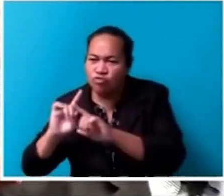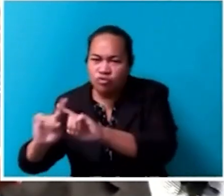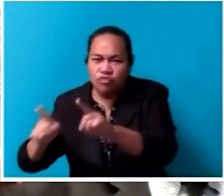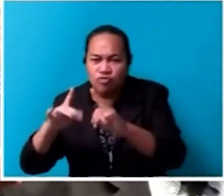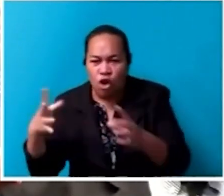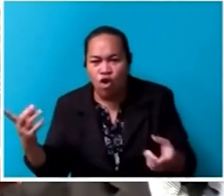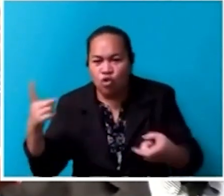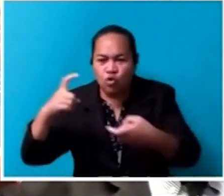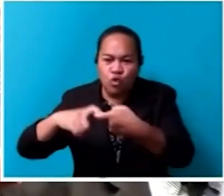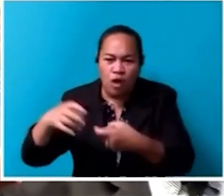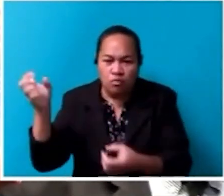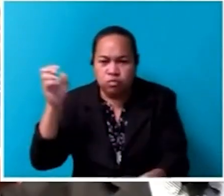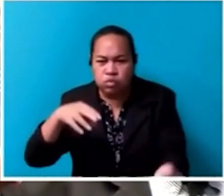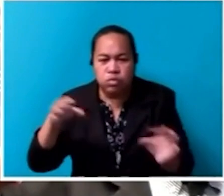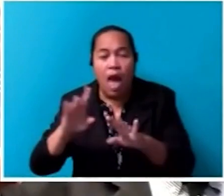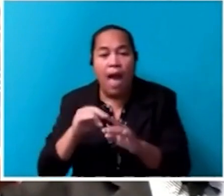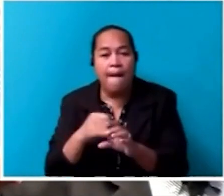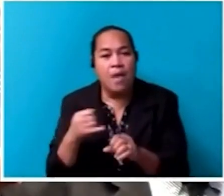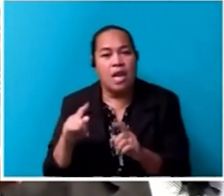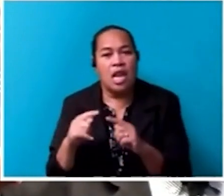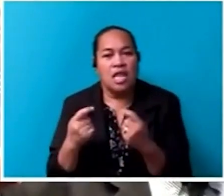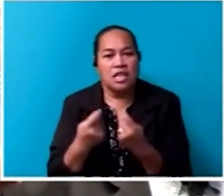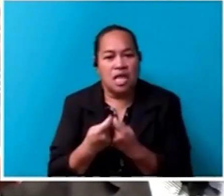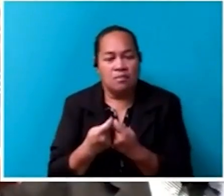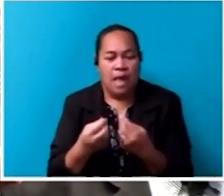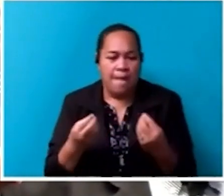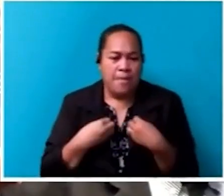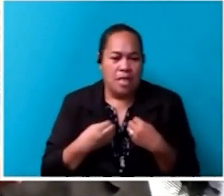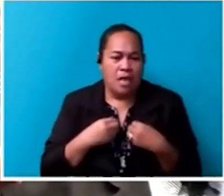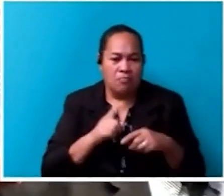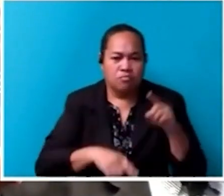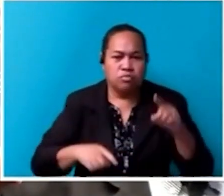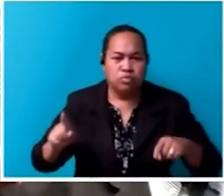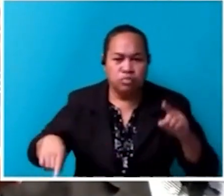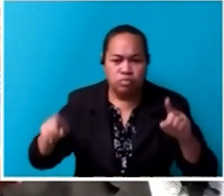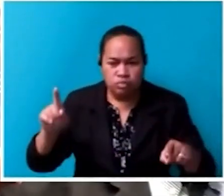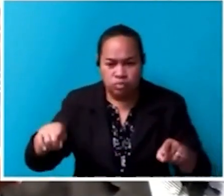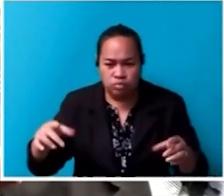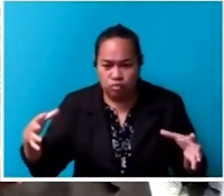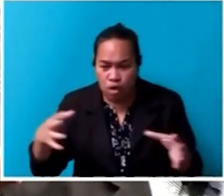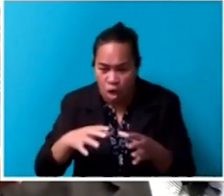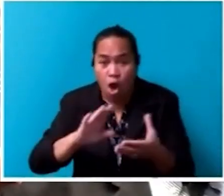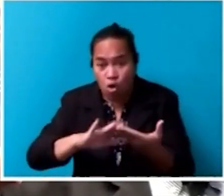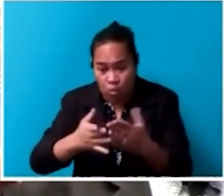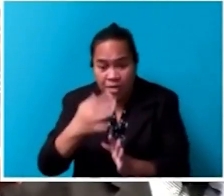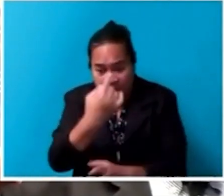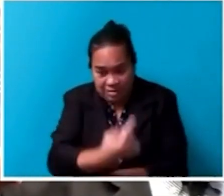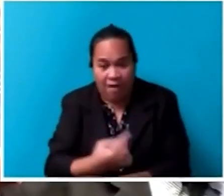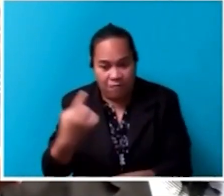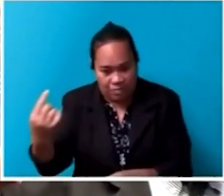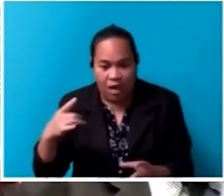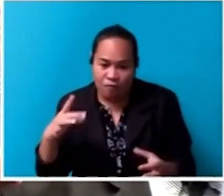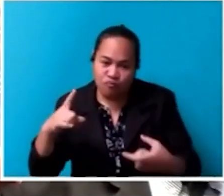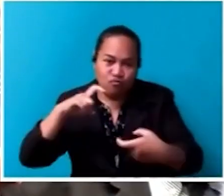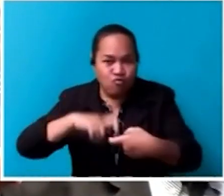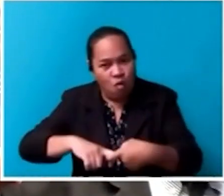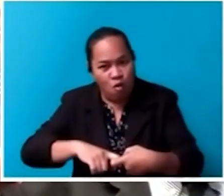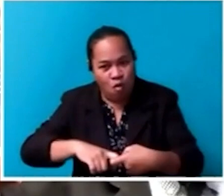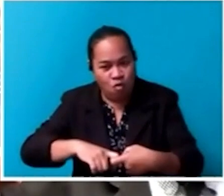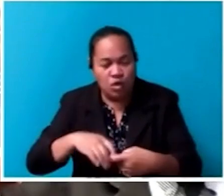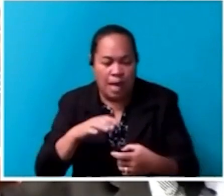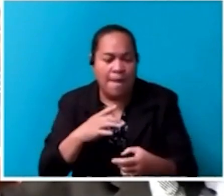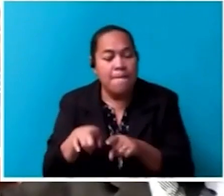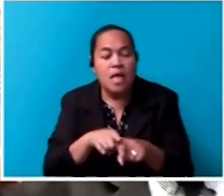NGOs, medical teams, and businesses. Ownership by the community was